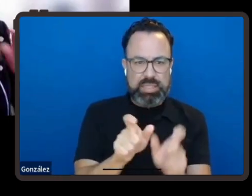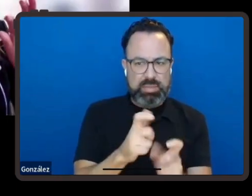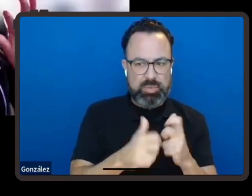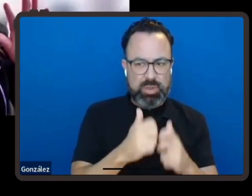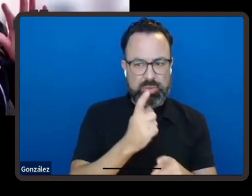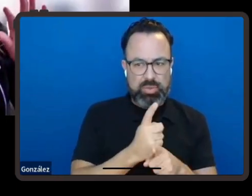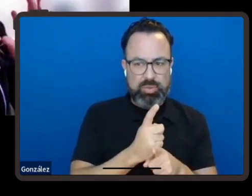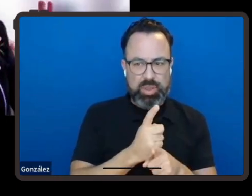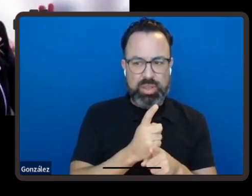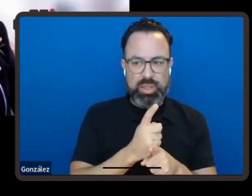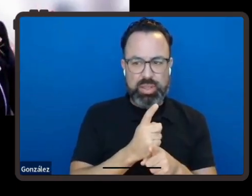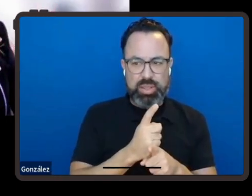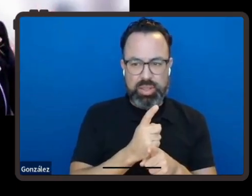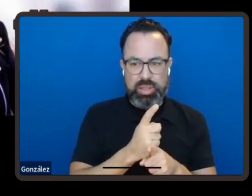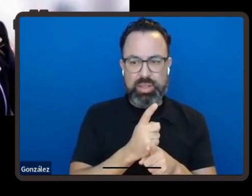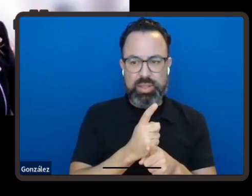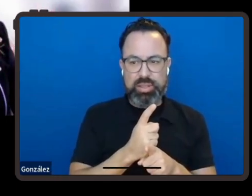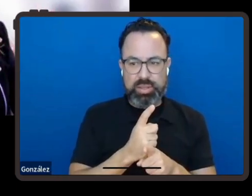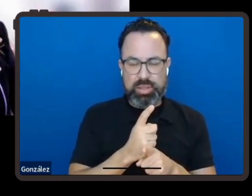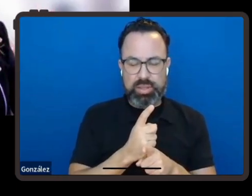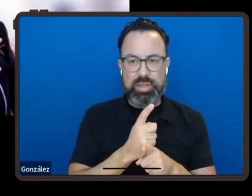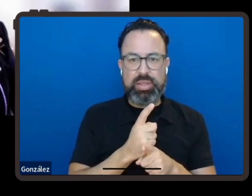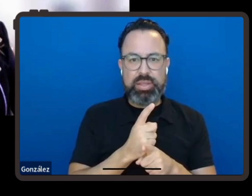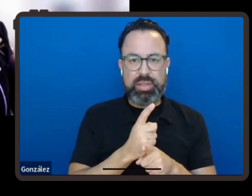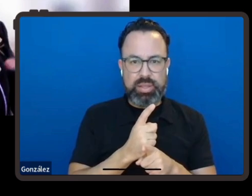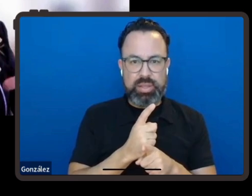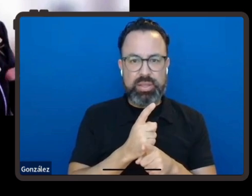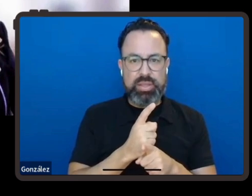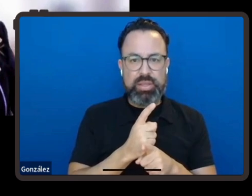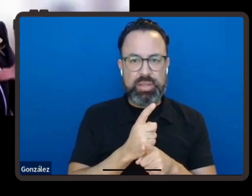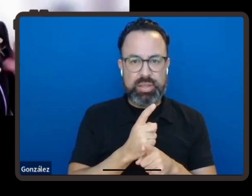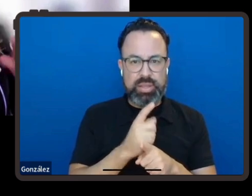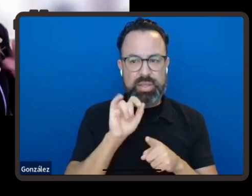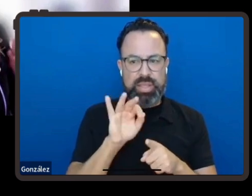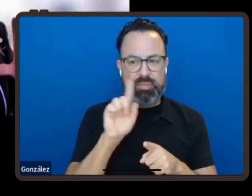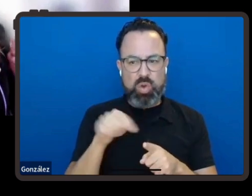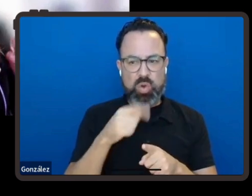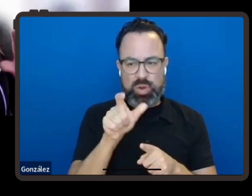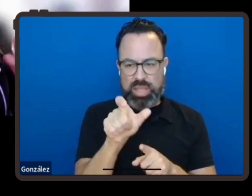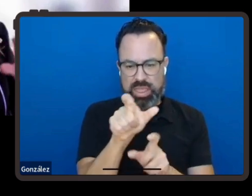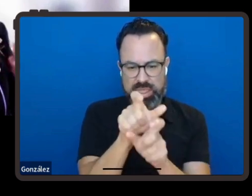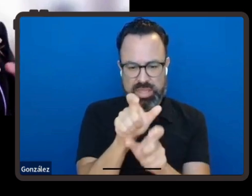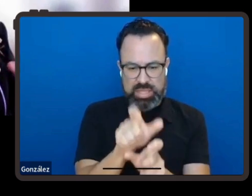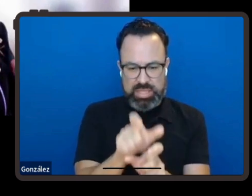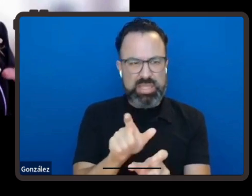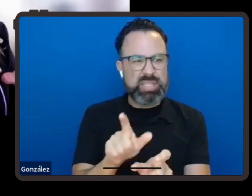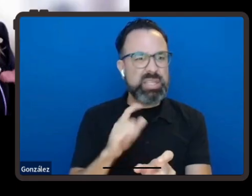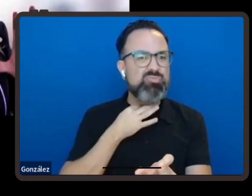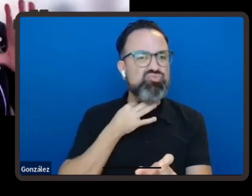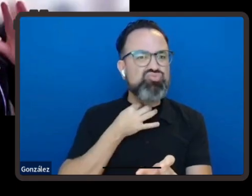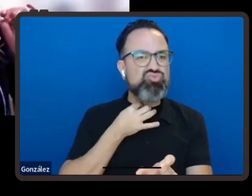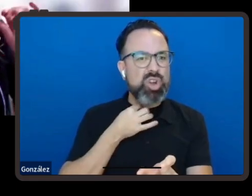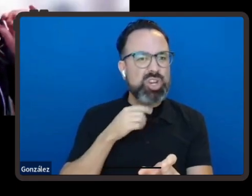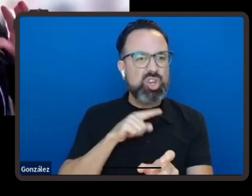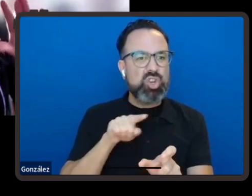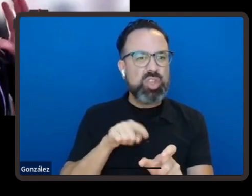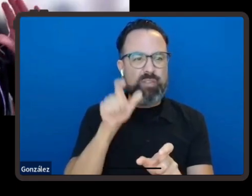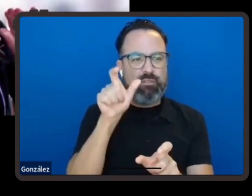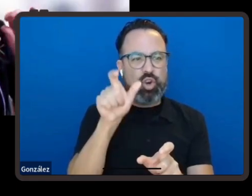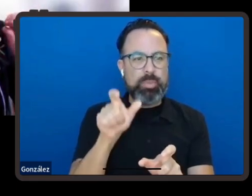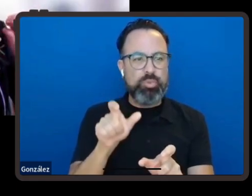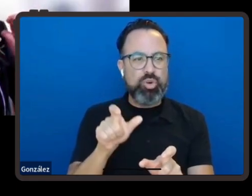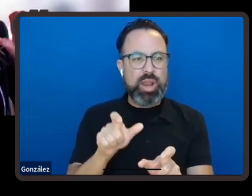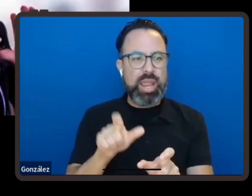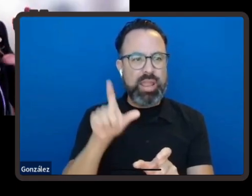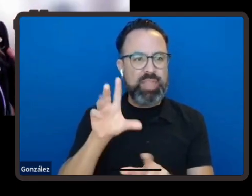just discs, I'm wondering what the spine itself, like the vertebrae, whether they were collapsed.